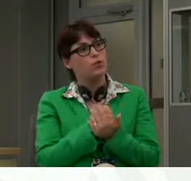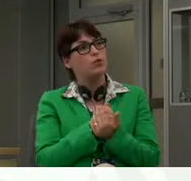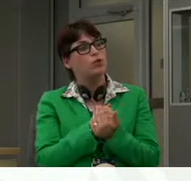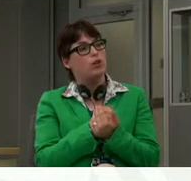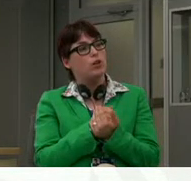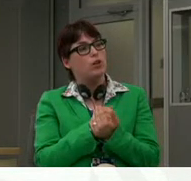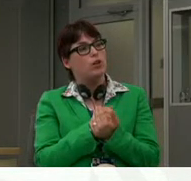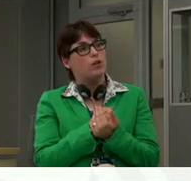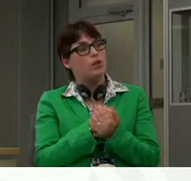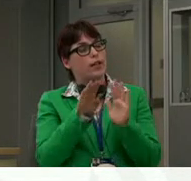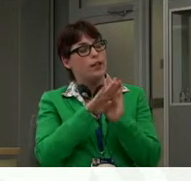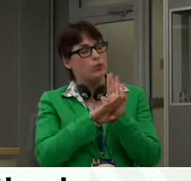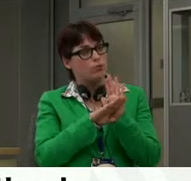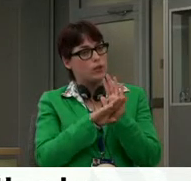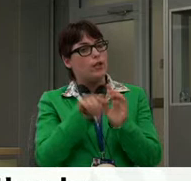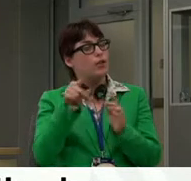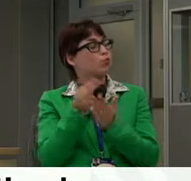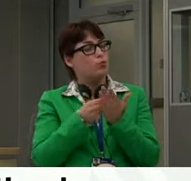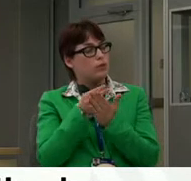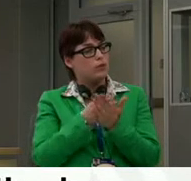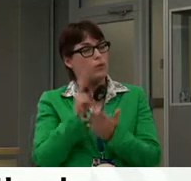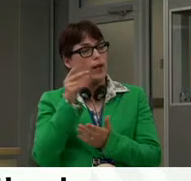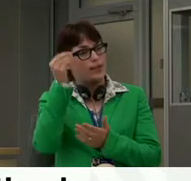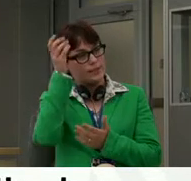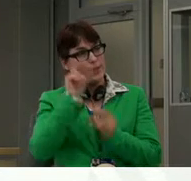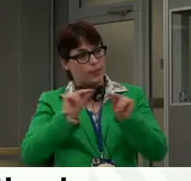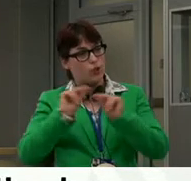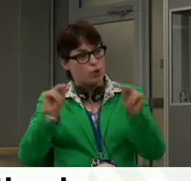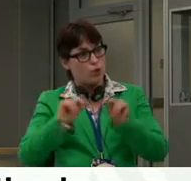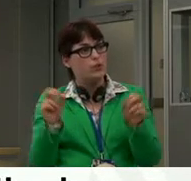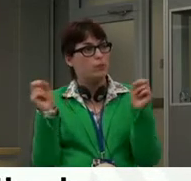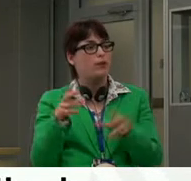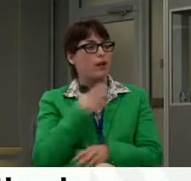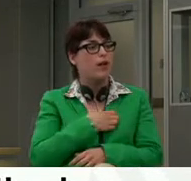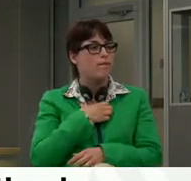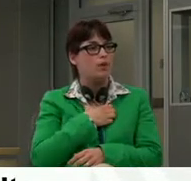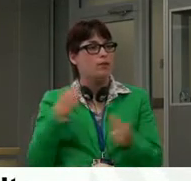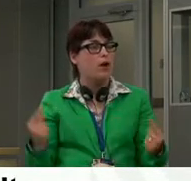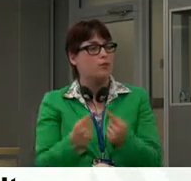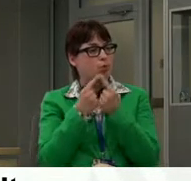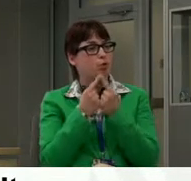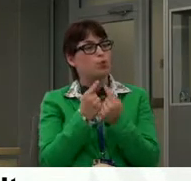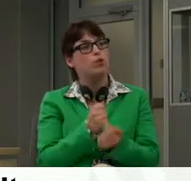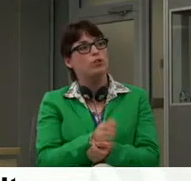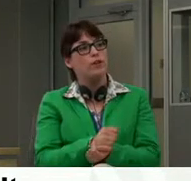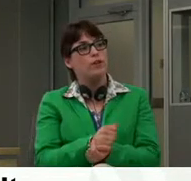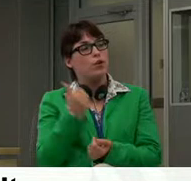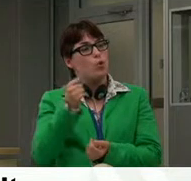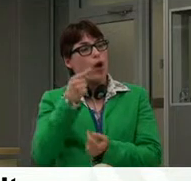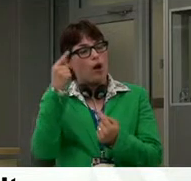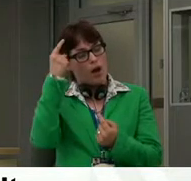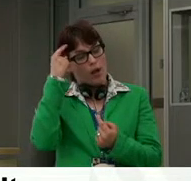education has been set out as a different education. It means that